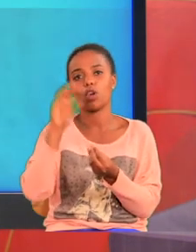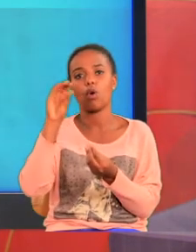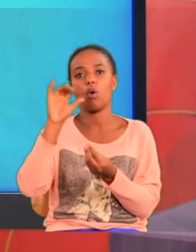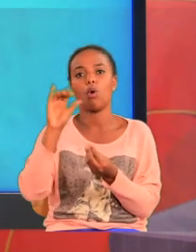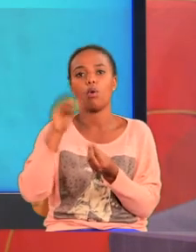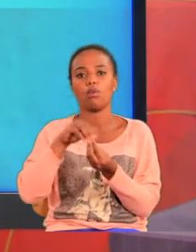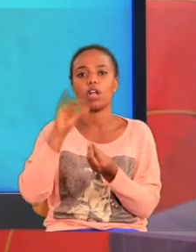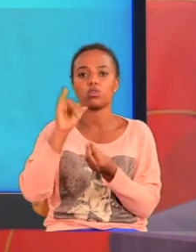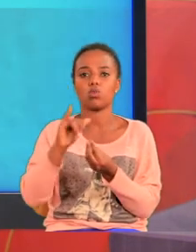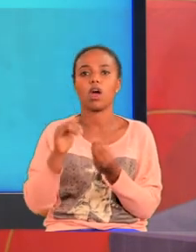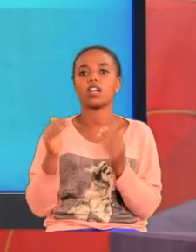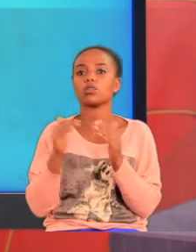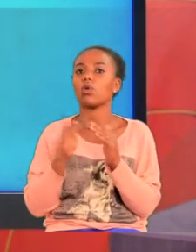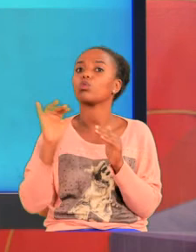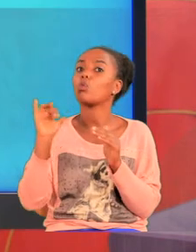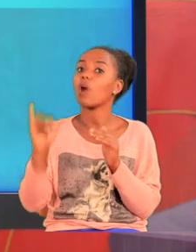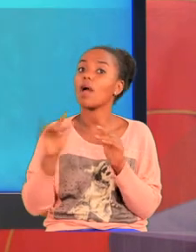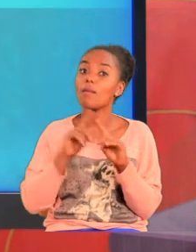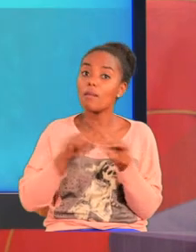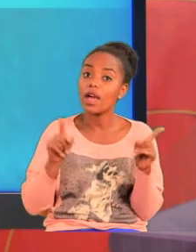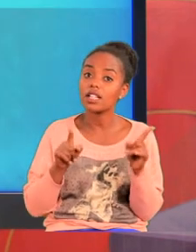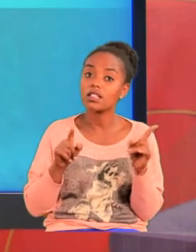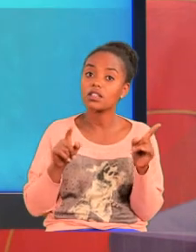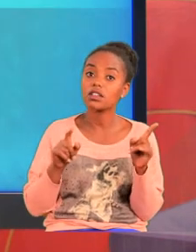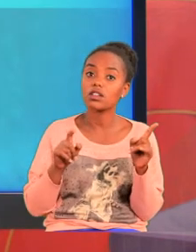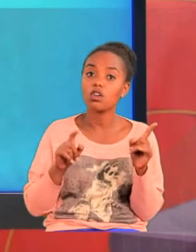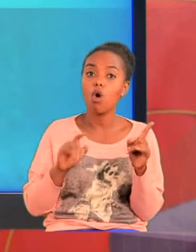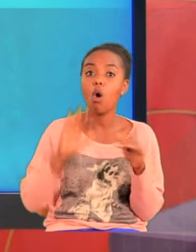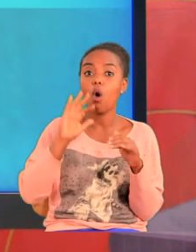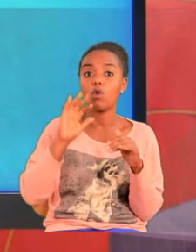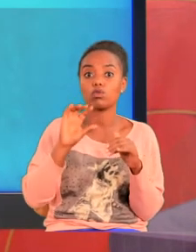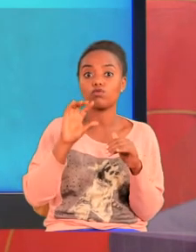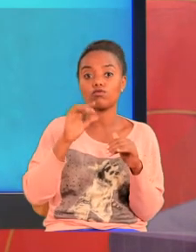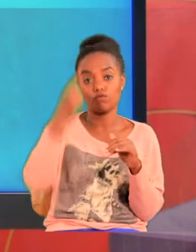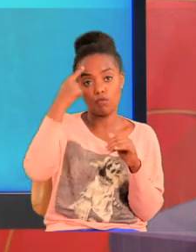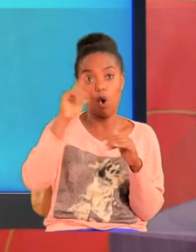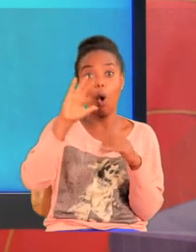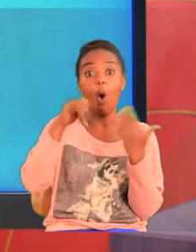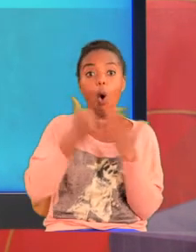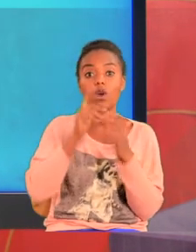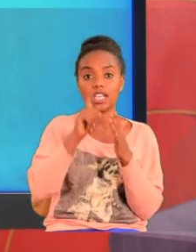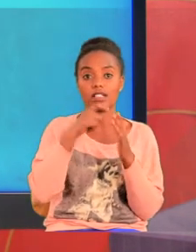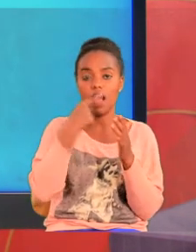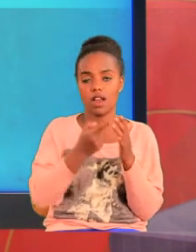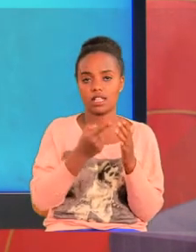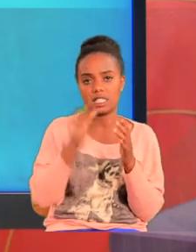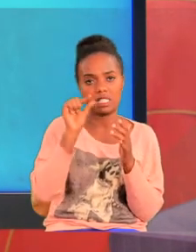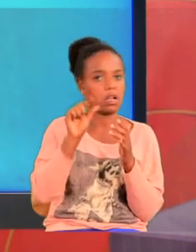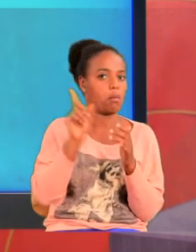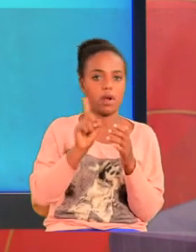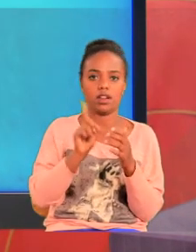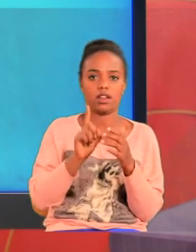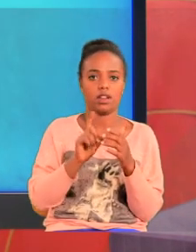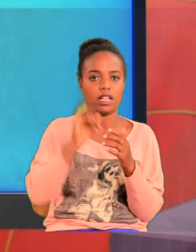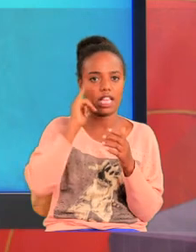you y, yes. But here it is for all x, not for some x. If you take